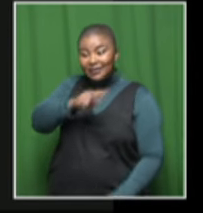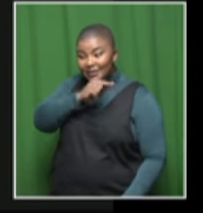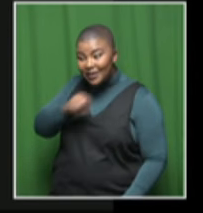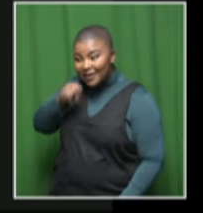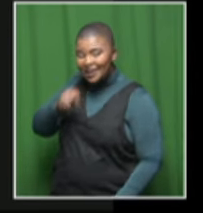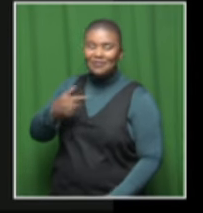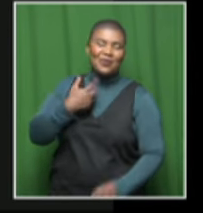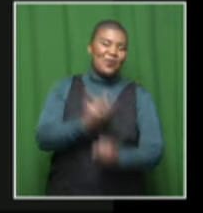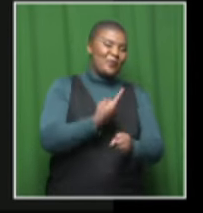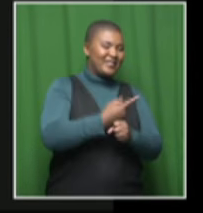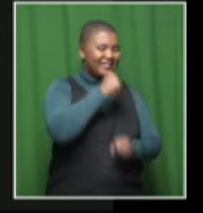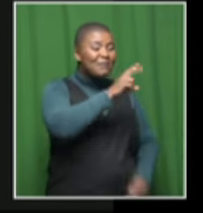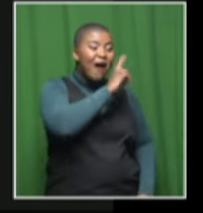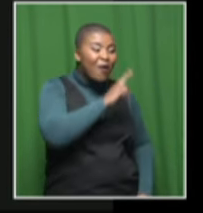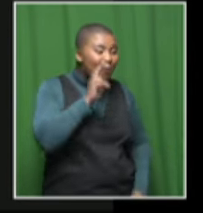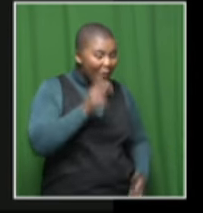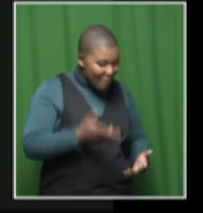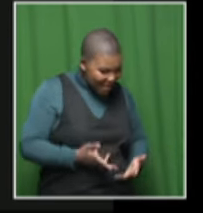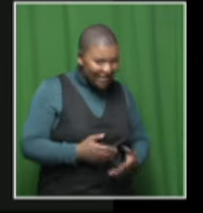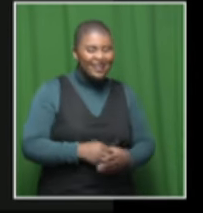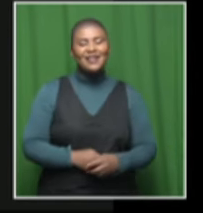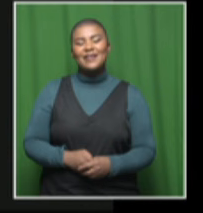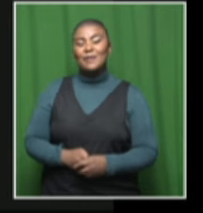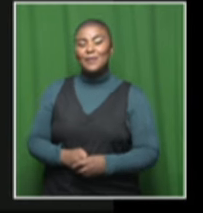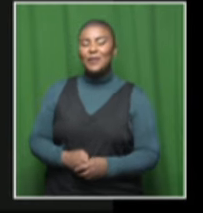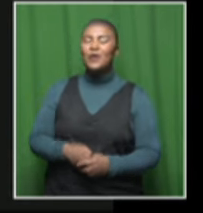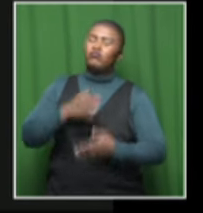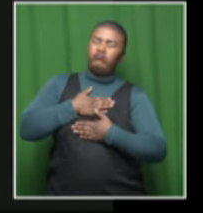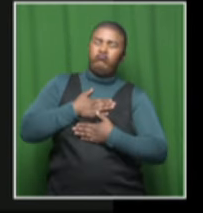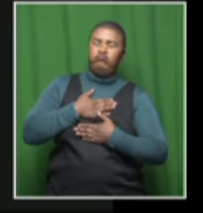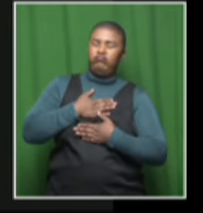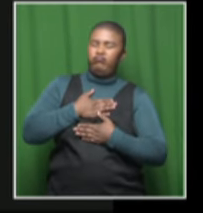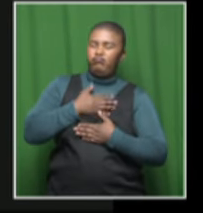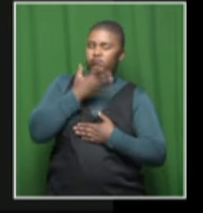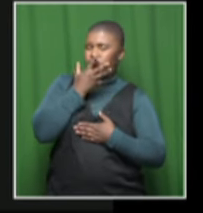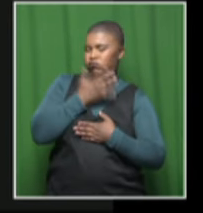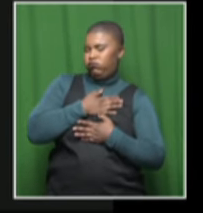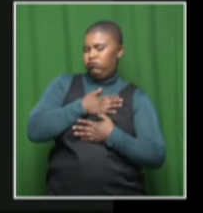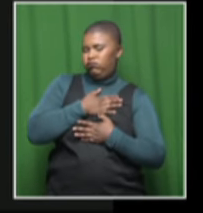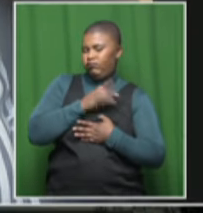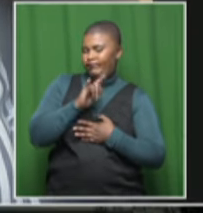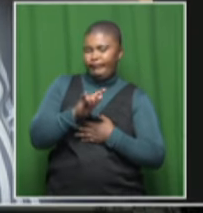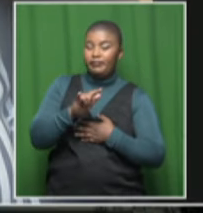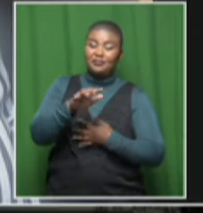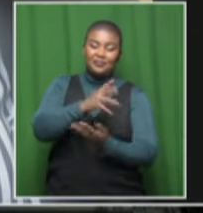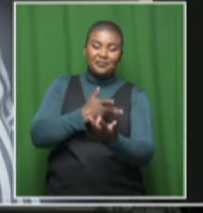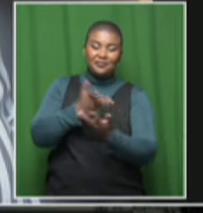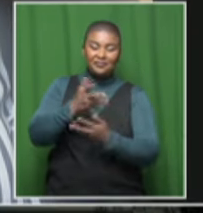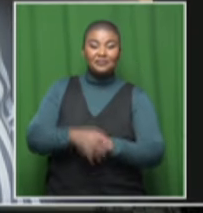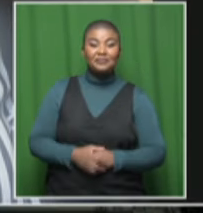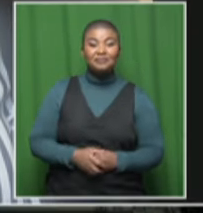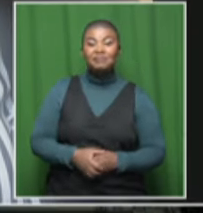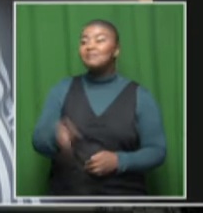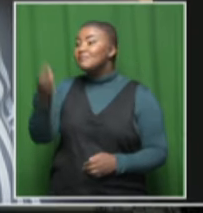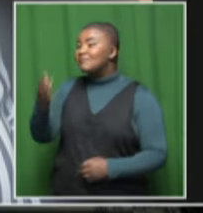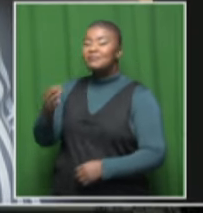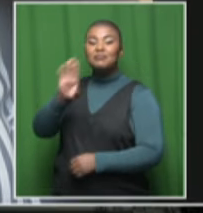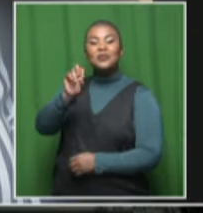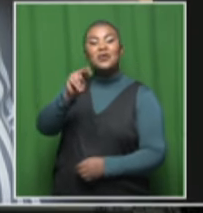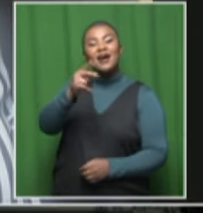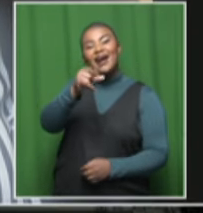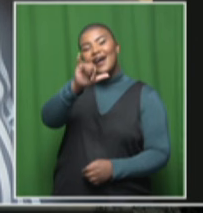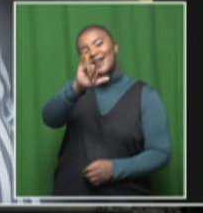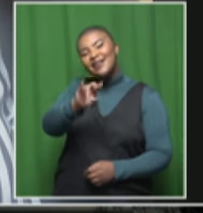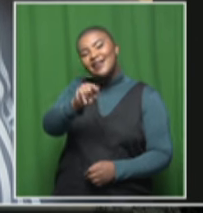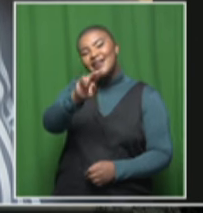Aw Malume. And so it was a warm interaction, yes. All right. Bongani Tembe, always such a pleasure having you on the